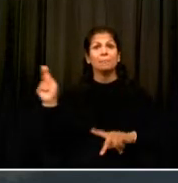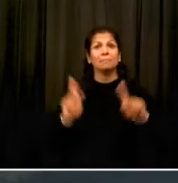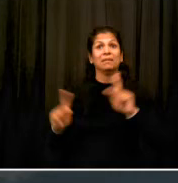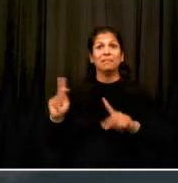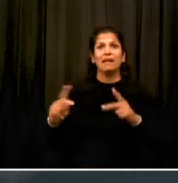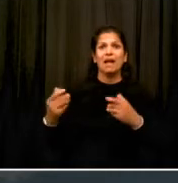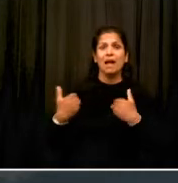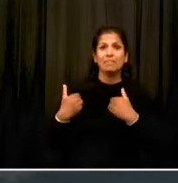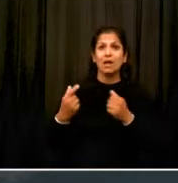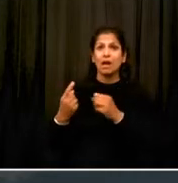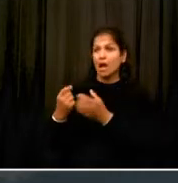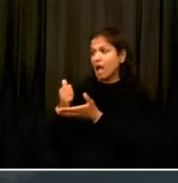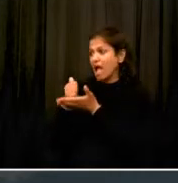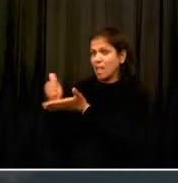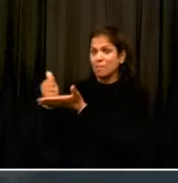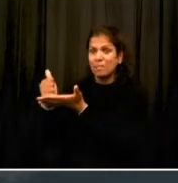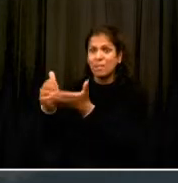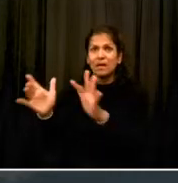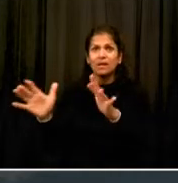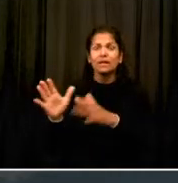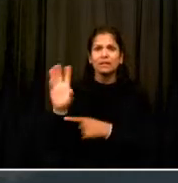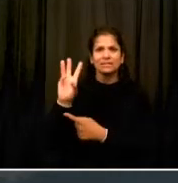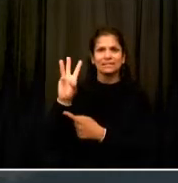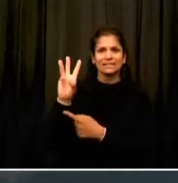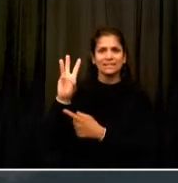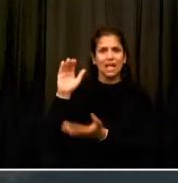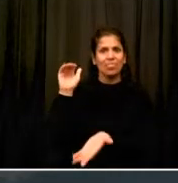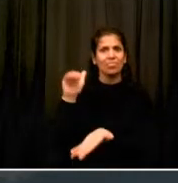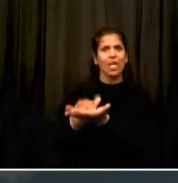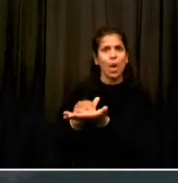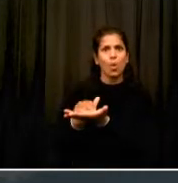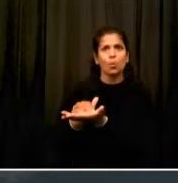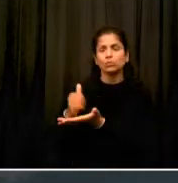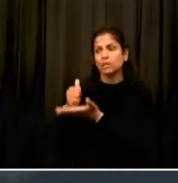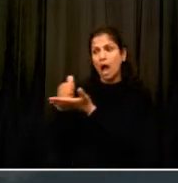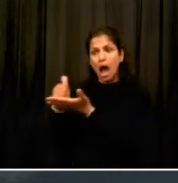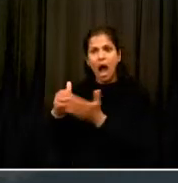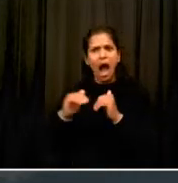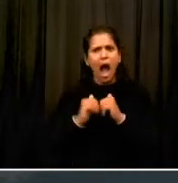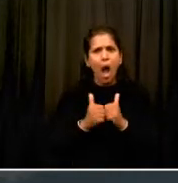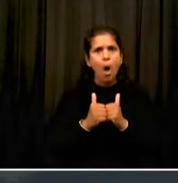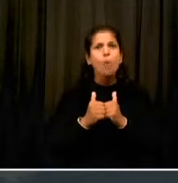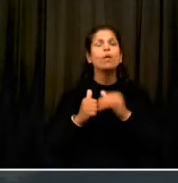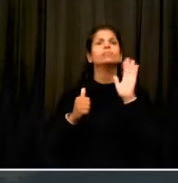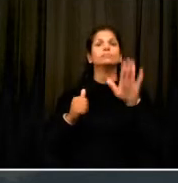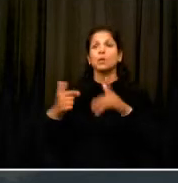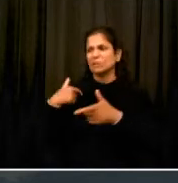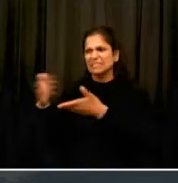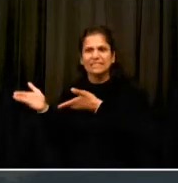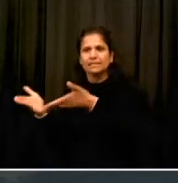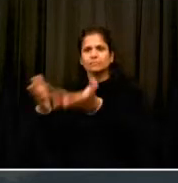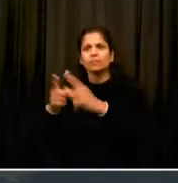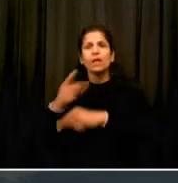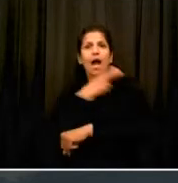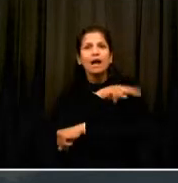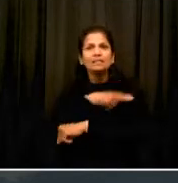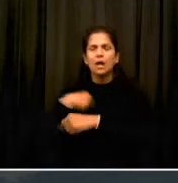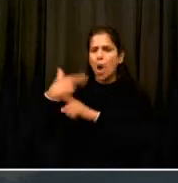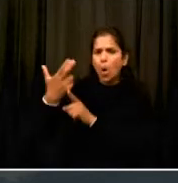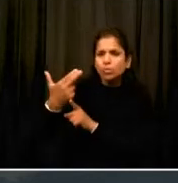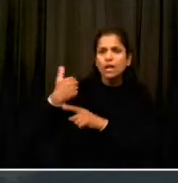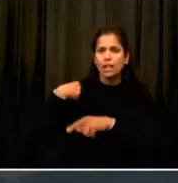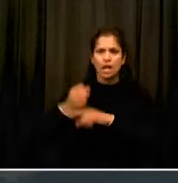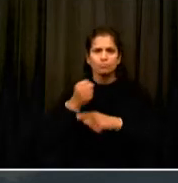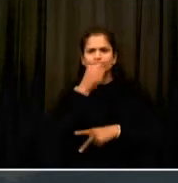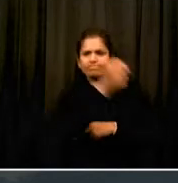medications, even help with eviction notices or paid sick leave. We want to help New Yorkers to keep New Yorkers safe. I'm going to talk to you about our